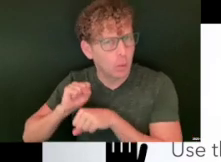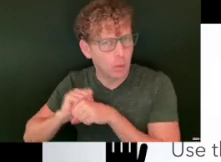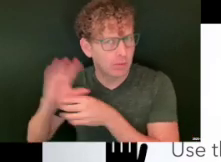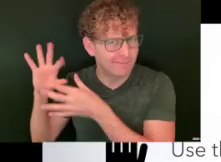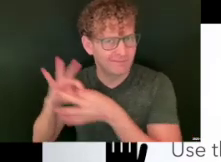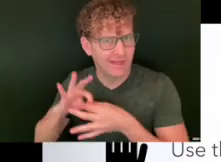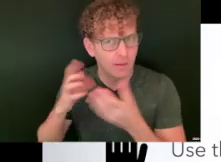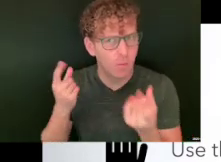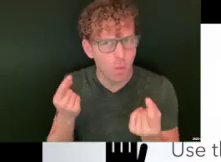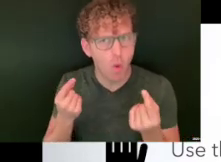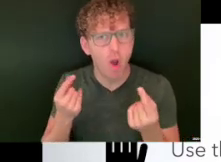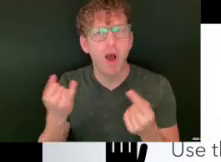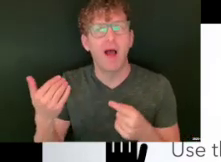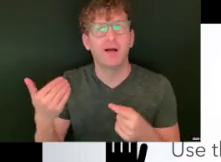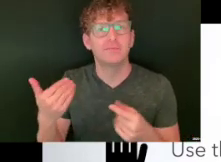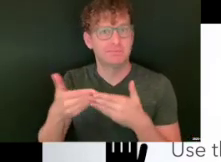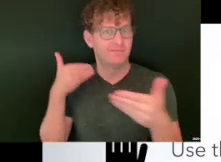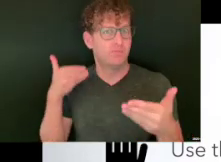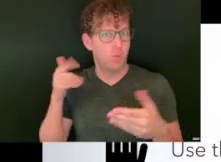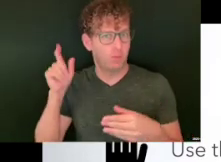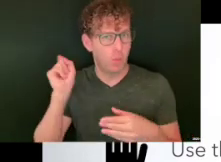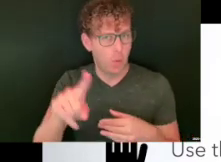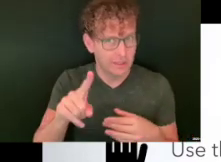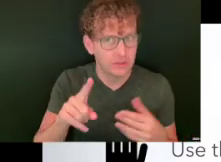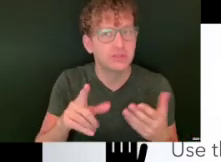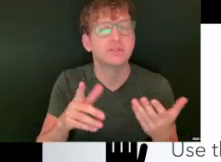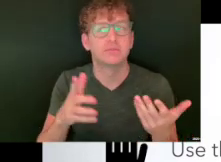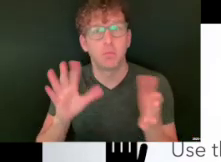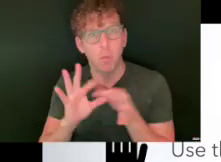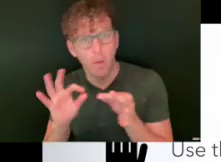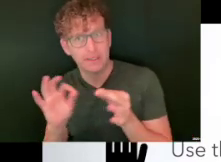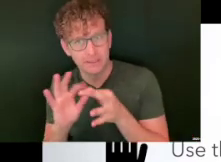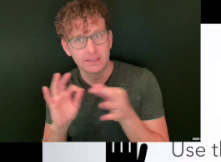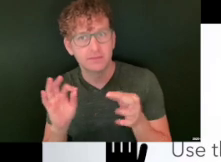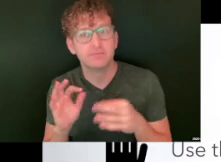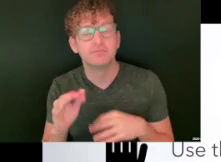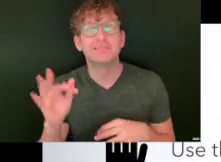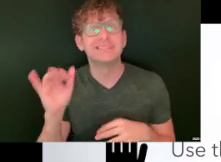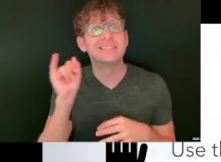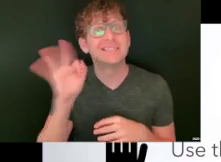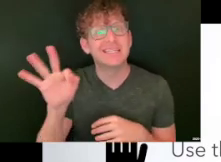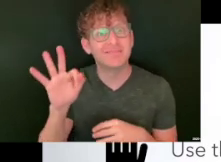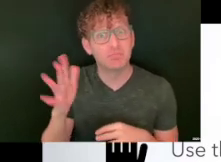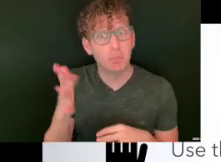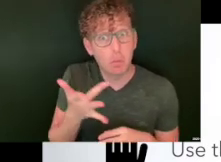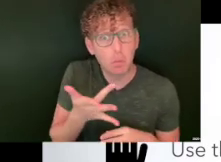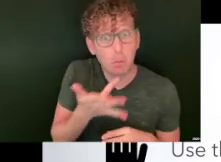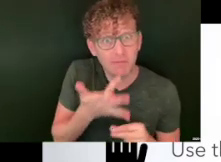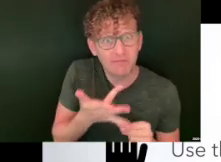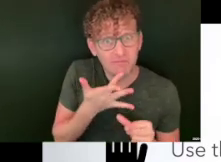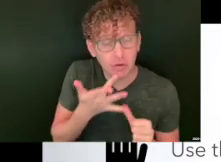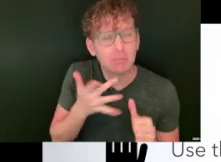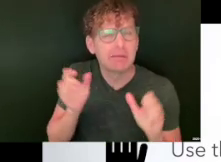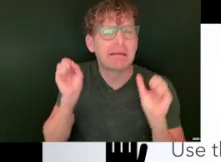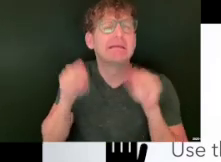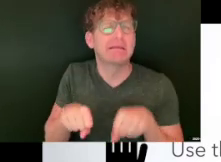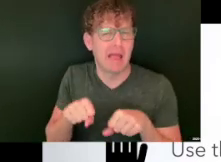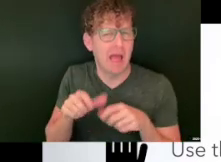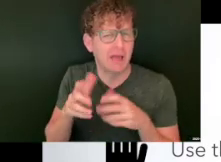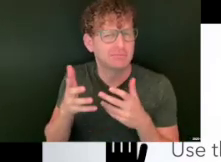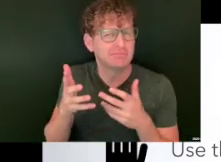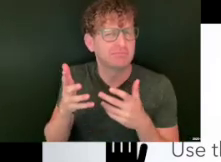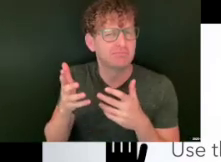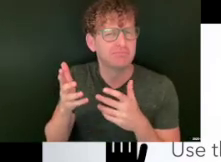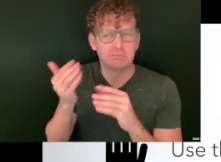So that, and I'm not sure if you're familiar with that process, happy to talk more offline, but essentially we're allowing those CBOs